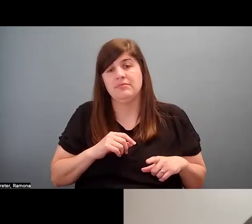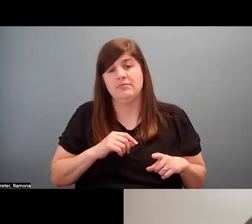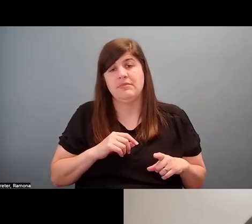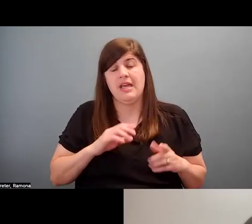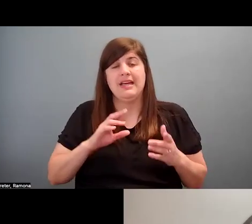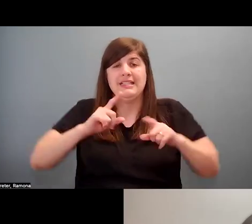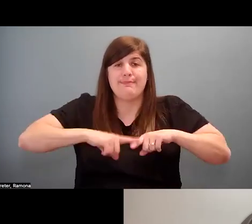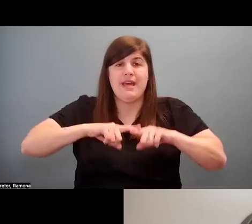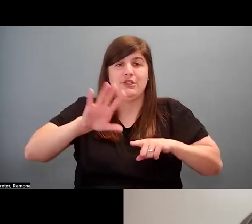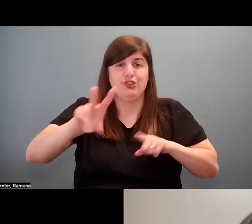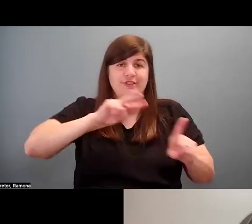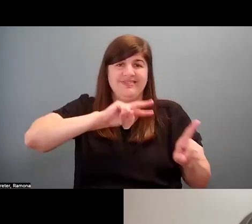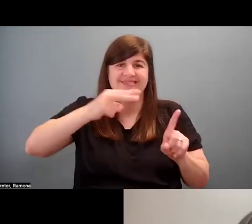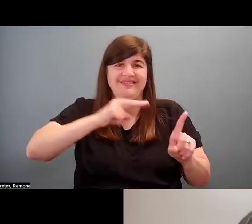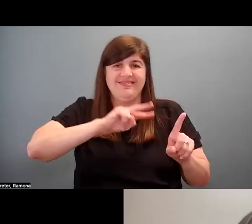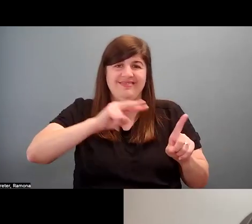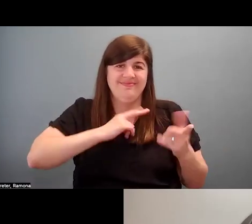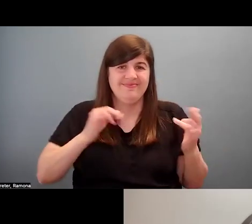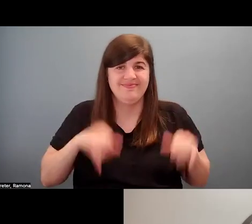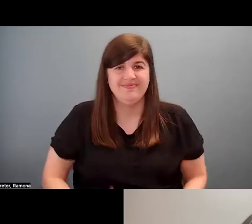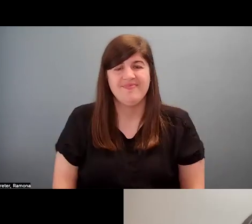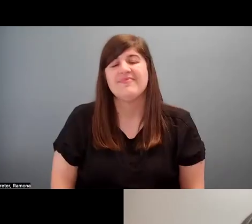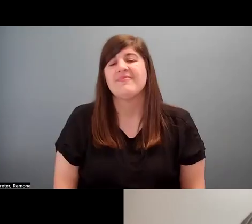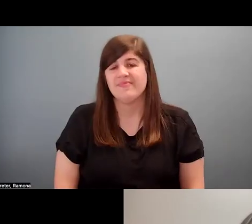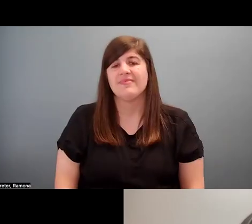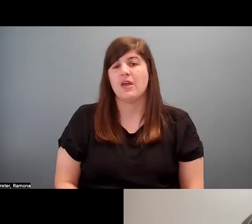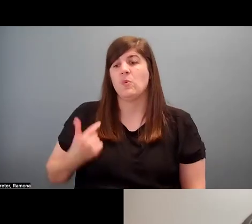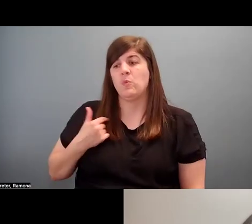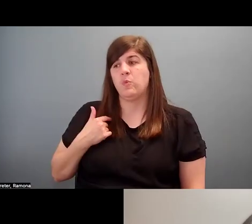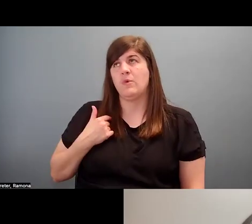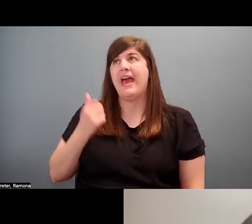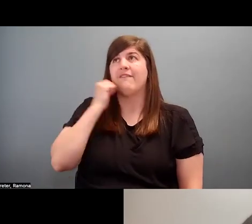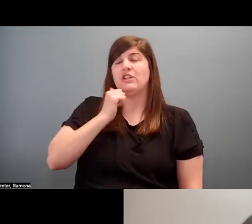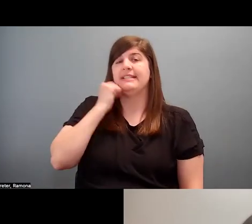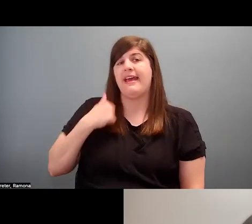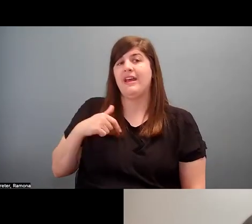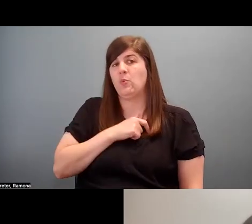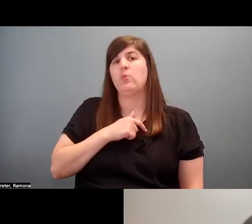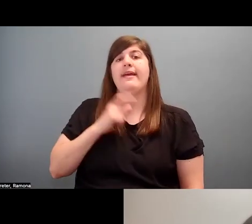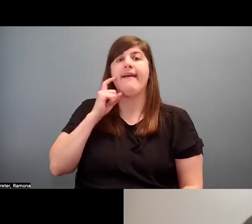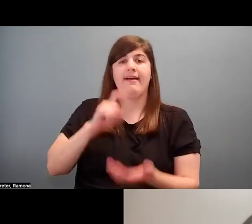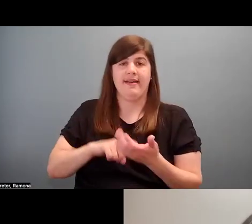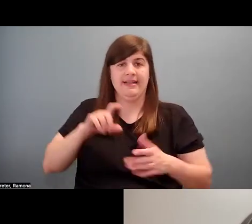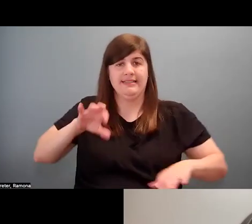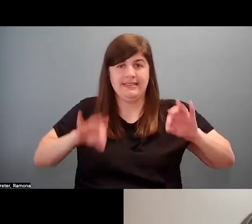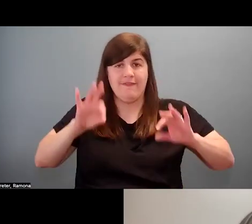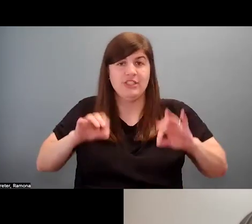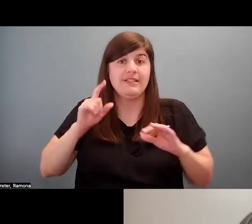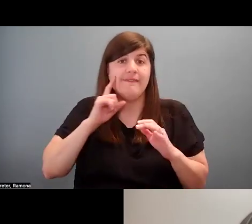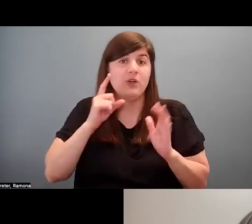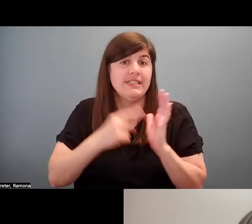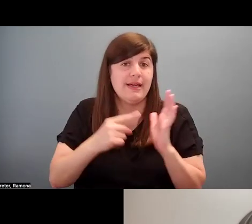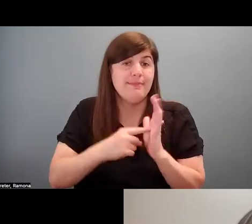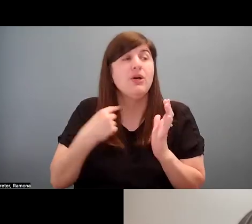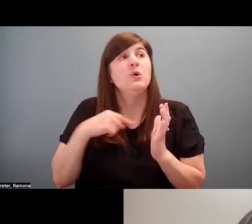look at things. It's the perspective. We every day make discoveries. For example,